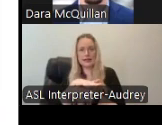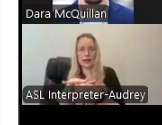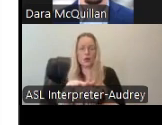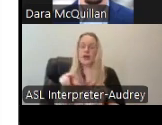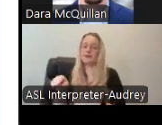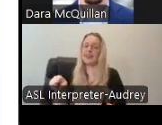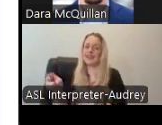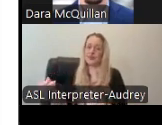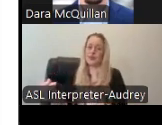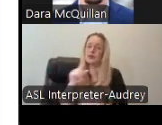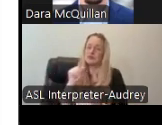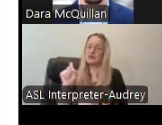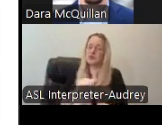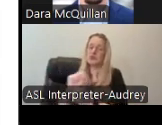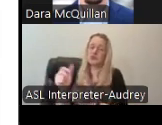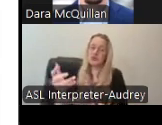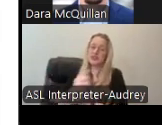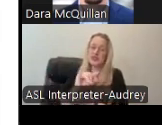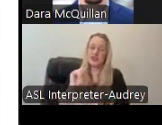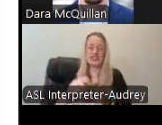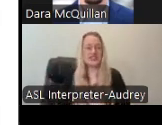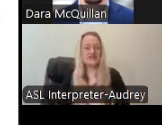that's all I have to say. Thank you.